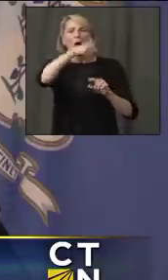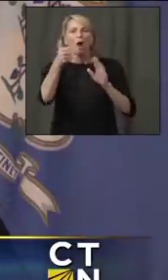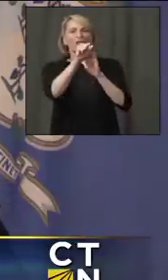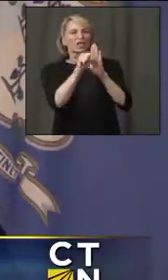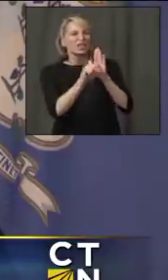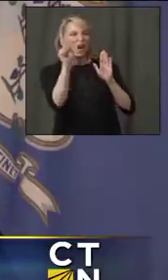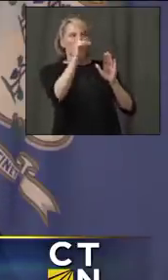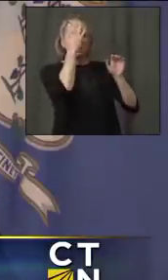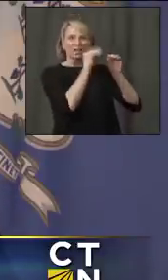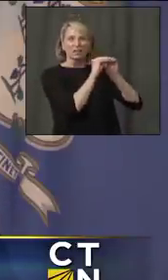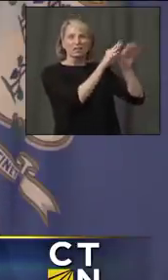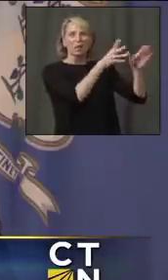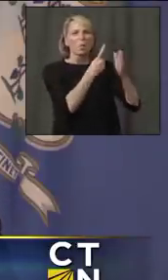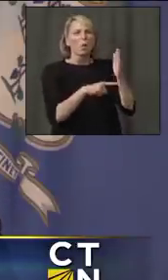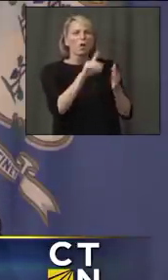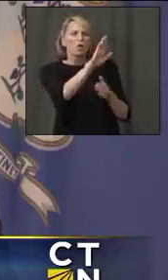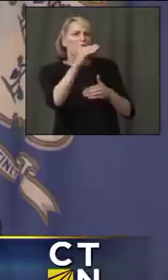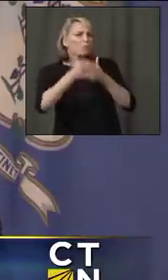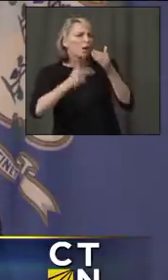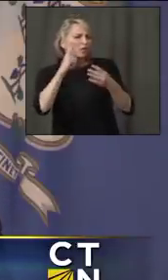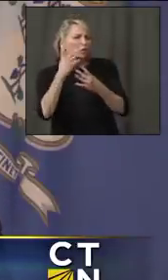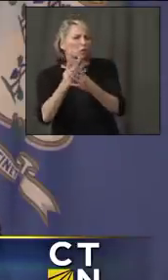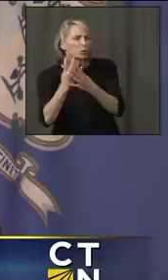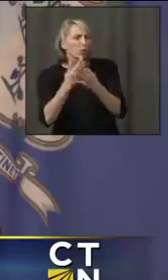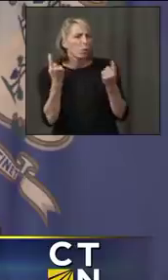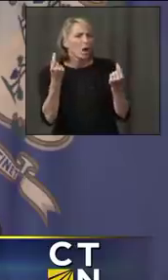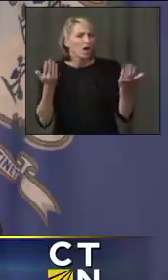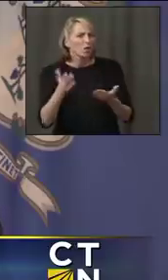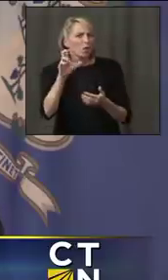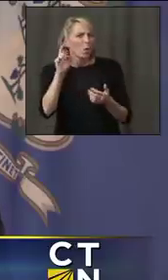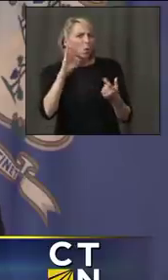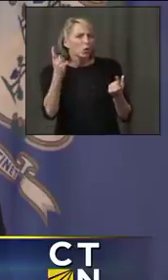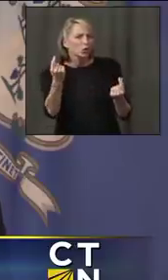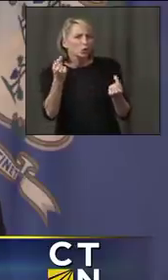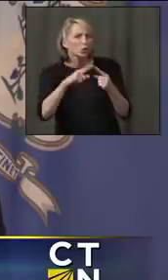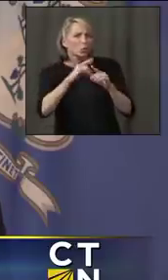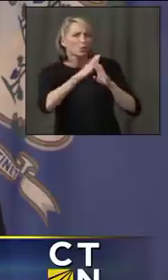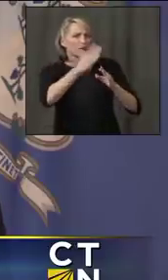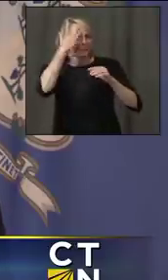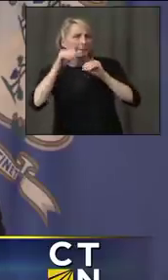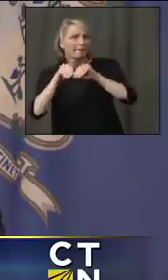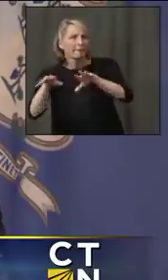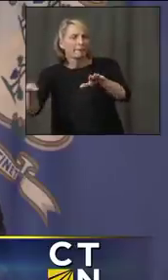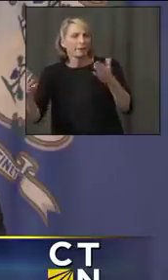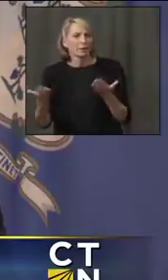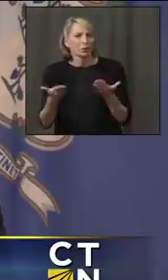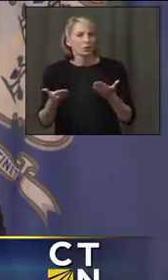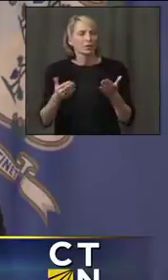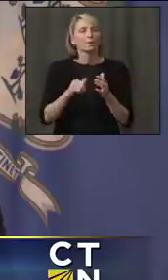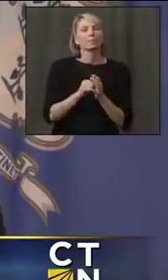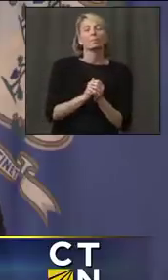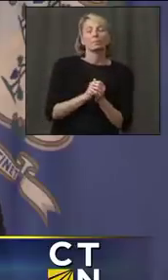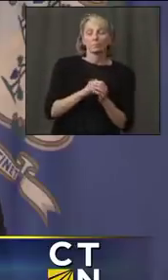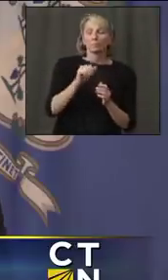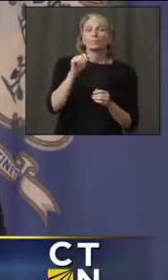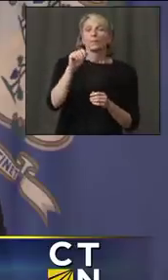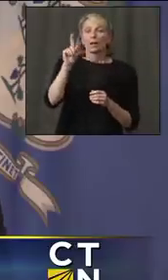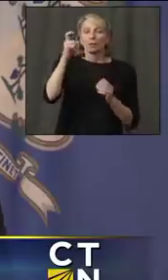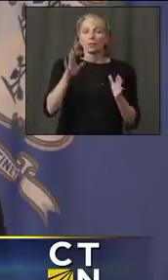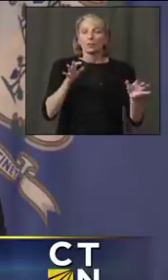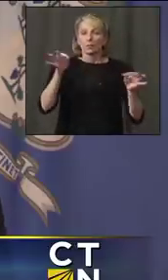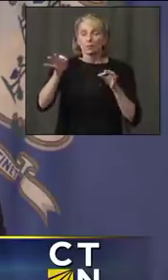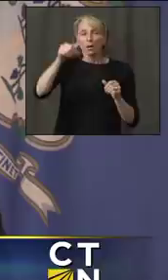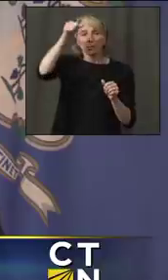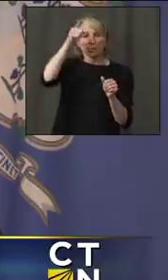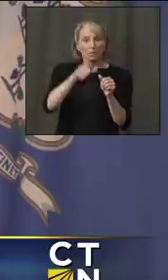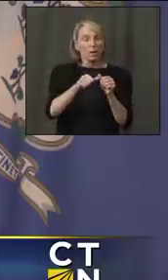Yeah, what we're doing as part of the quarantine plan, you remember the states that have more than a 10% positivity. We've